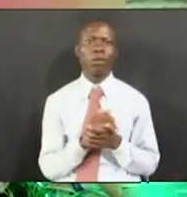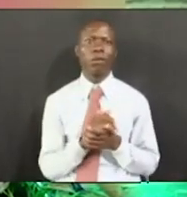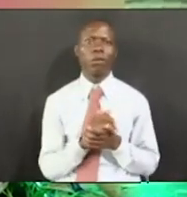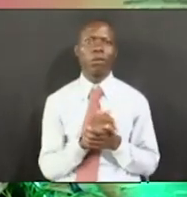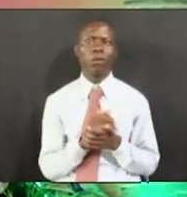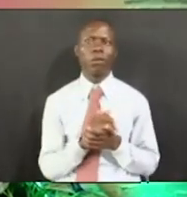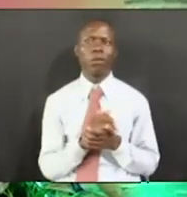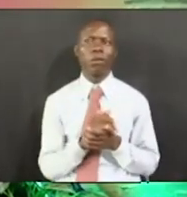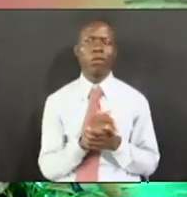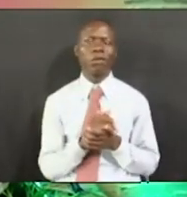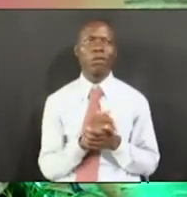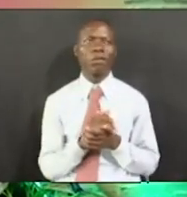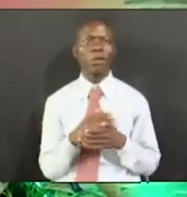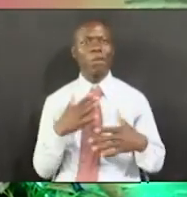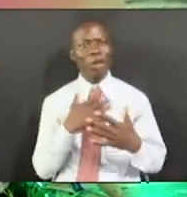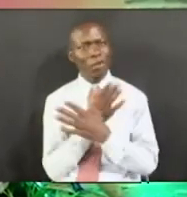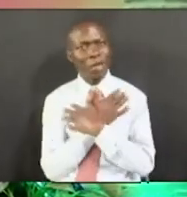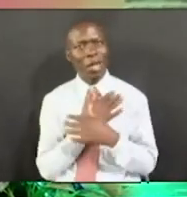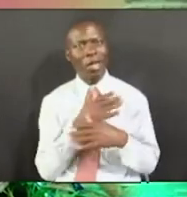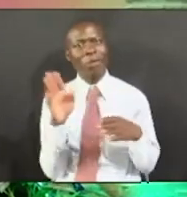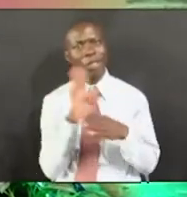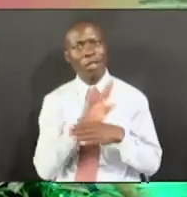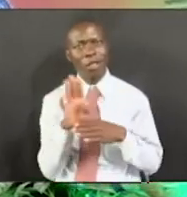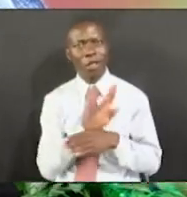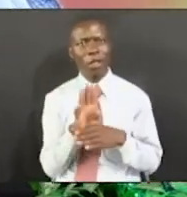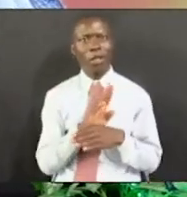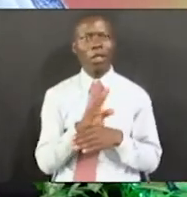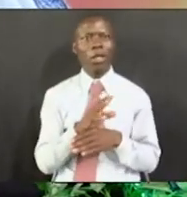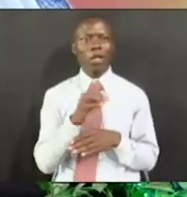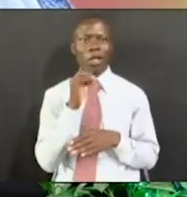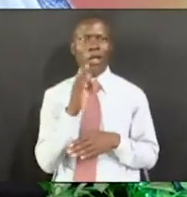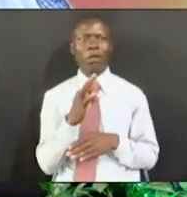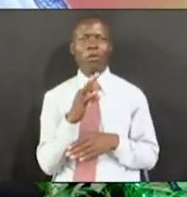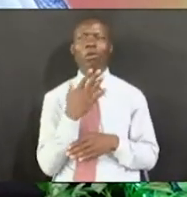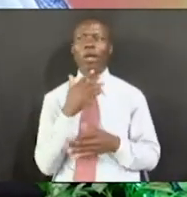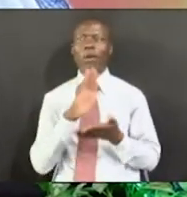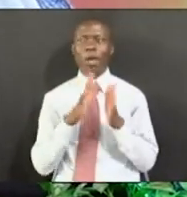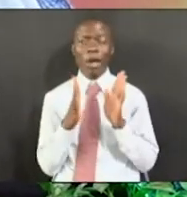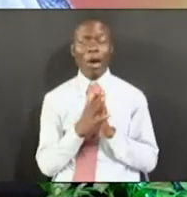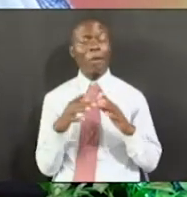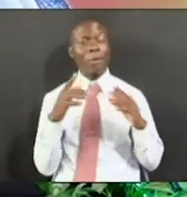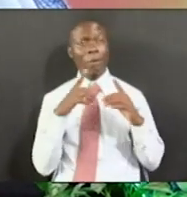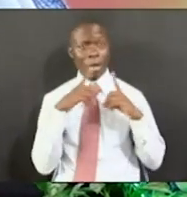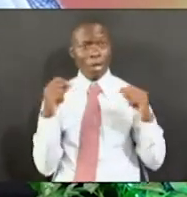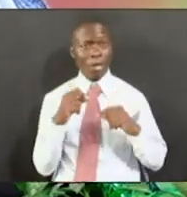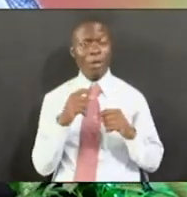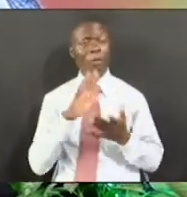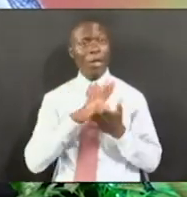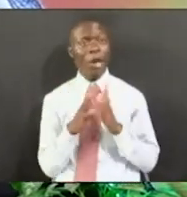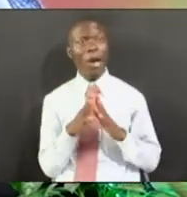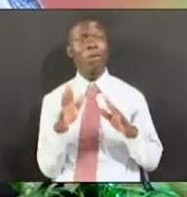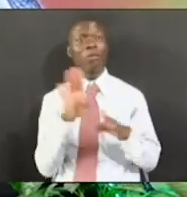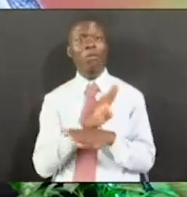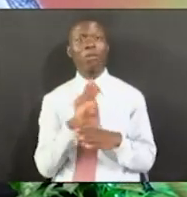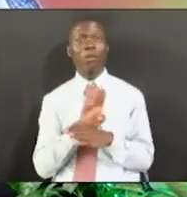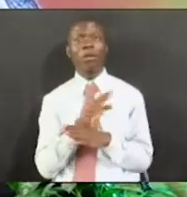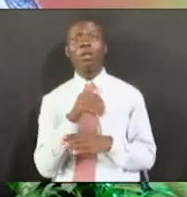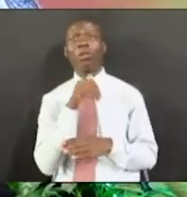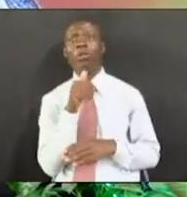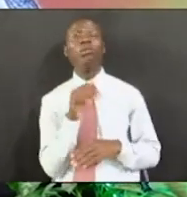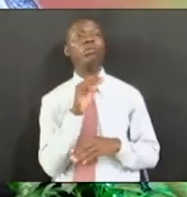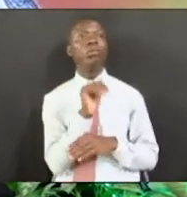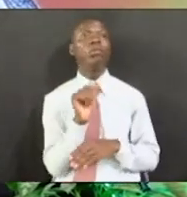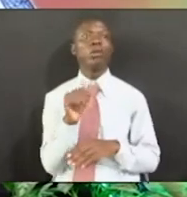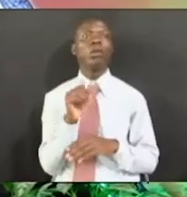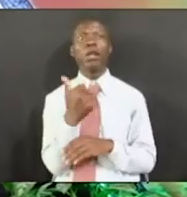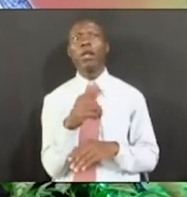My friend, be busy. Are we together? If you want to become a pastor, become busy. Don't copy anyone. Preach the